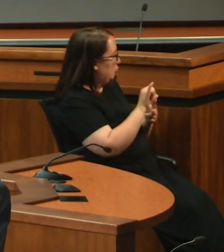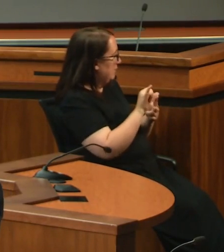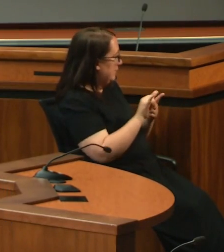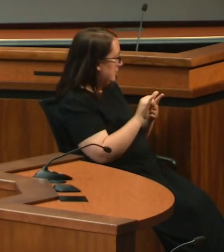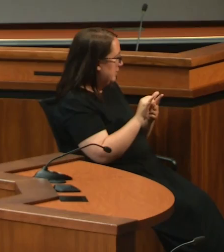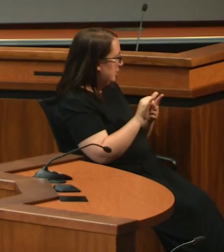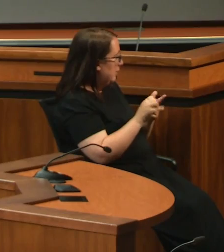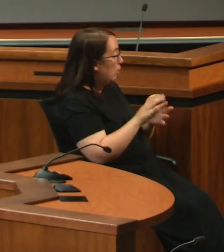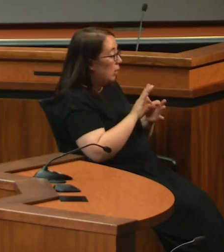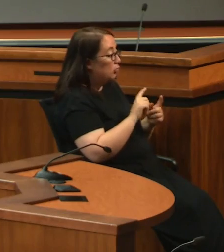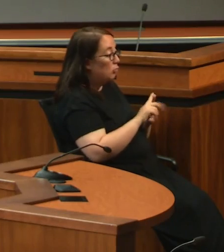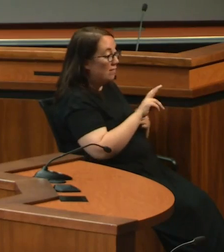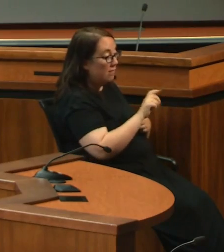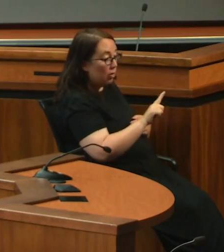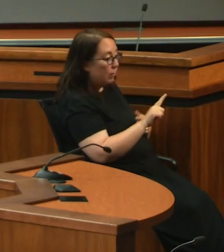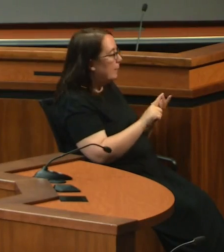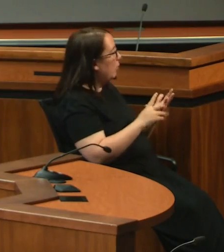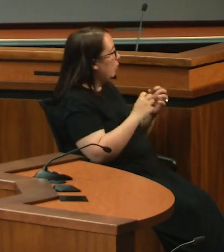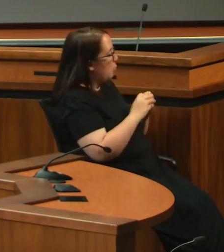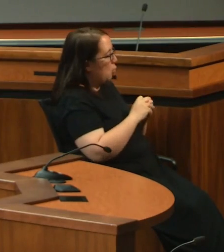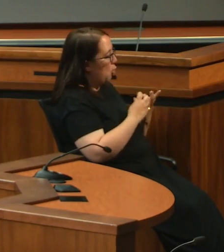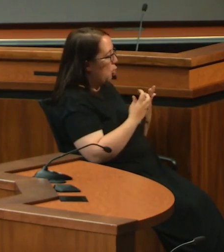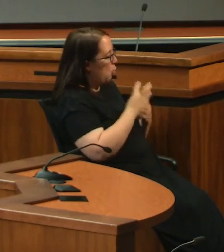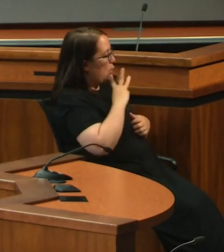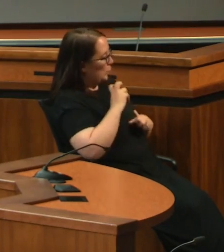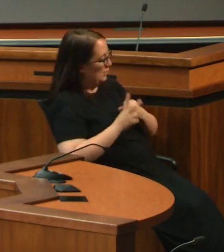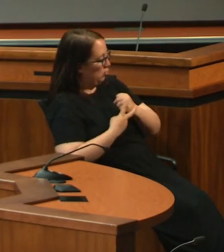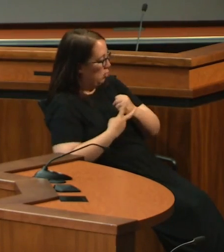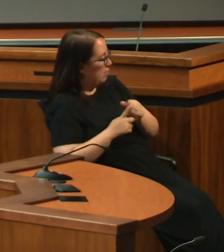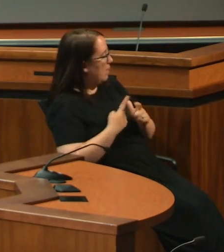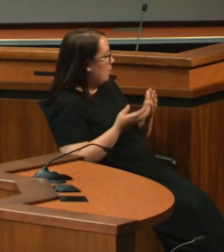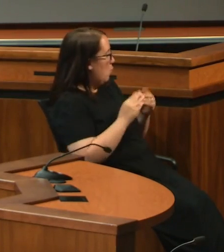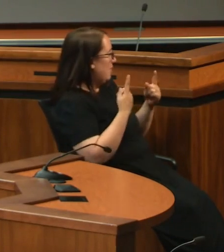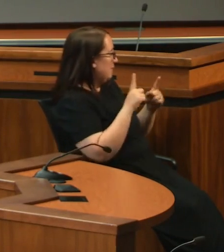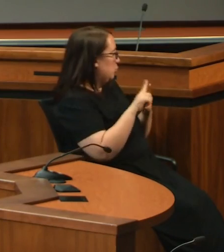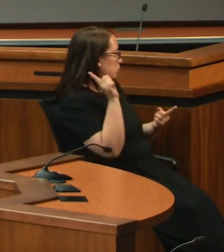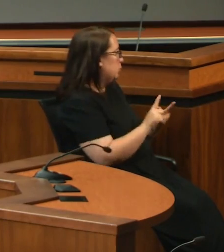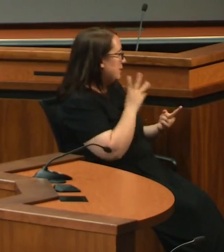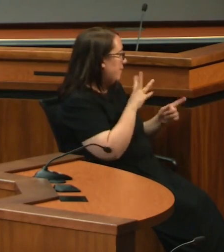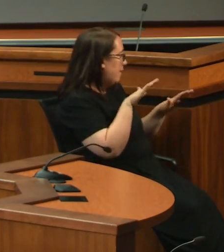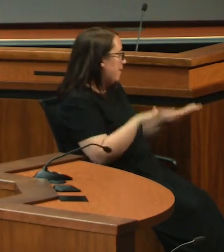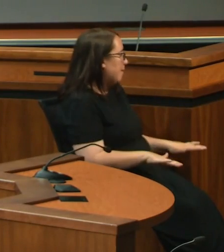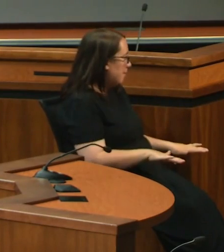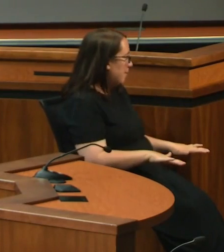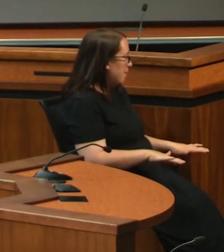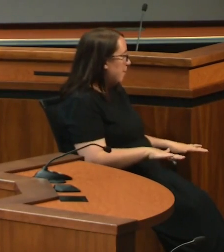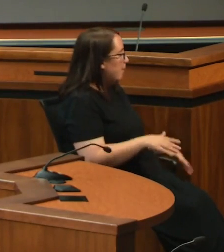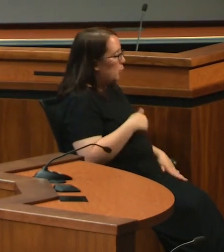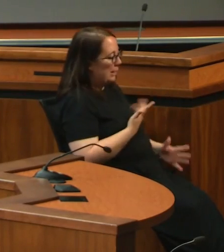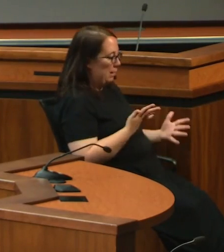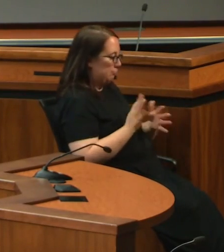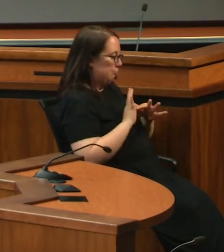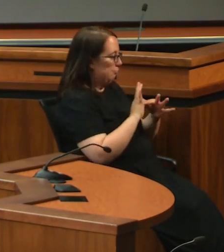related to just, again, volume of storage. We know the more water we store, the more effective we are at reducing the flooding. So we can kind of tie those metrics